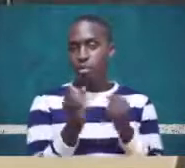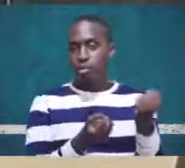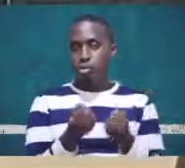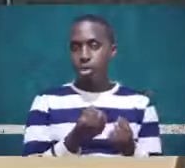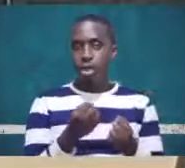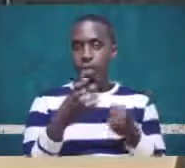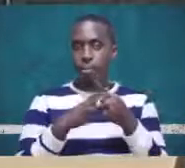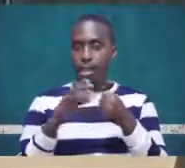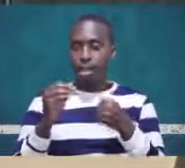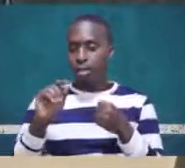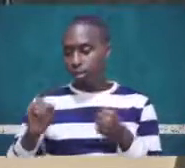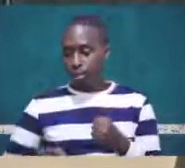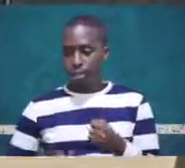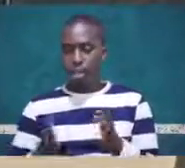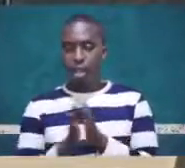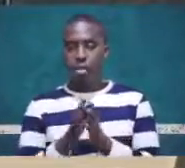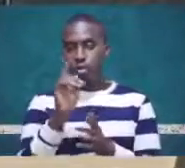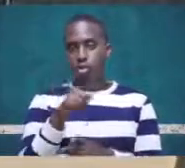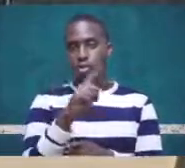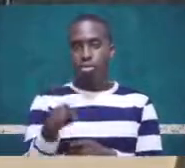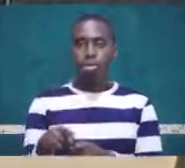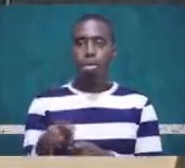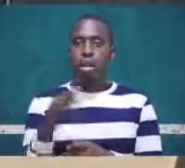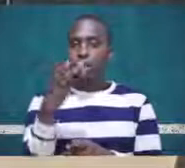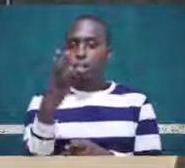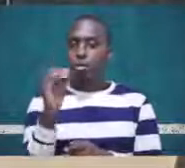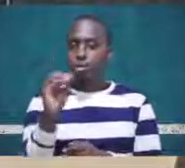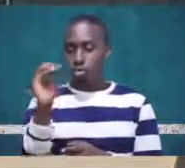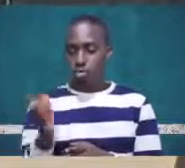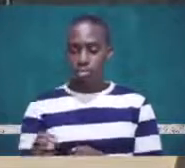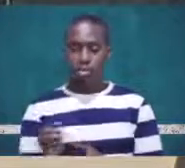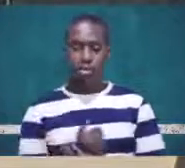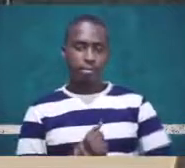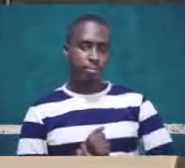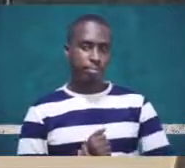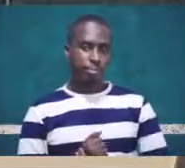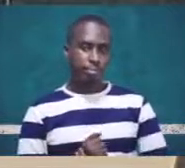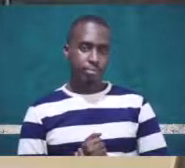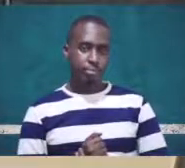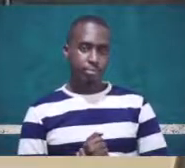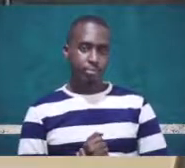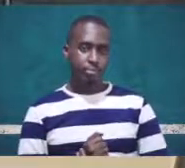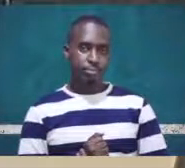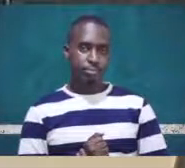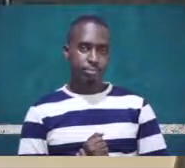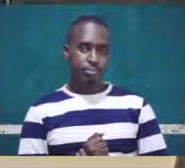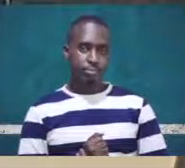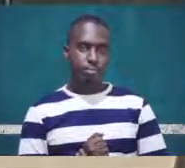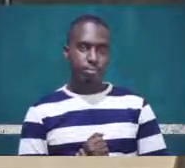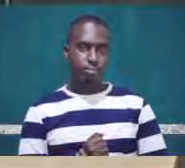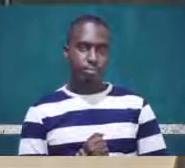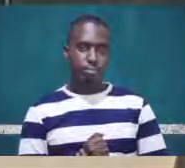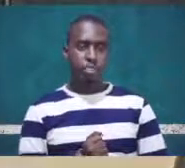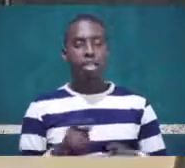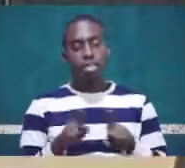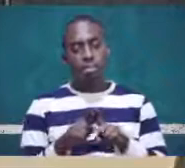900,000. And you multiply the custom duty of 40%. We actually calculate it at 40%. You